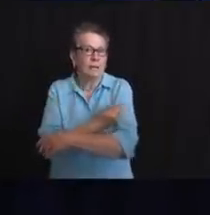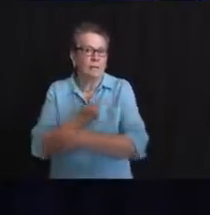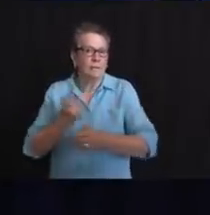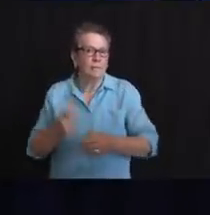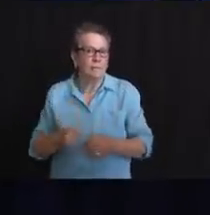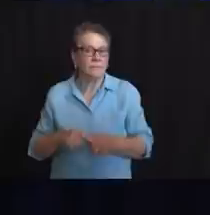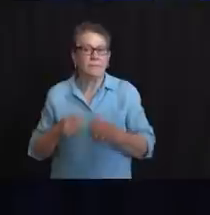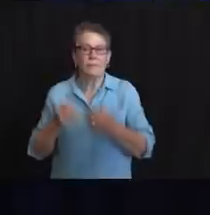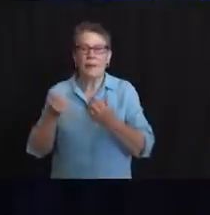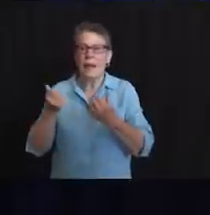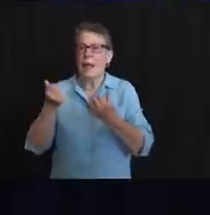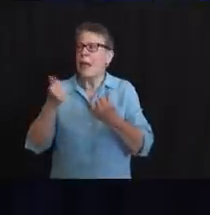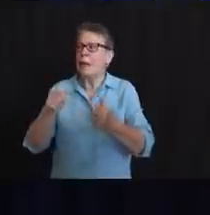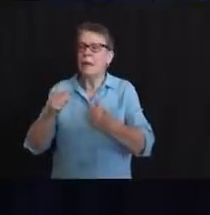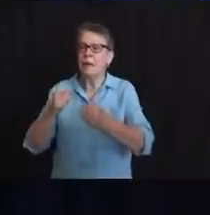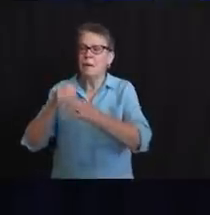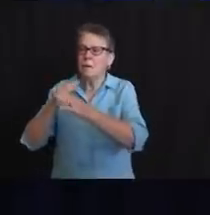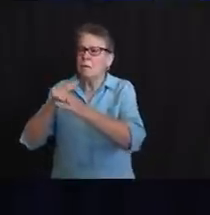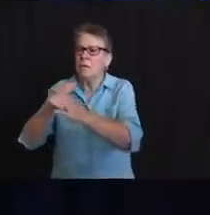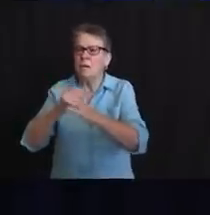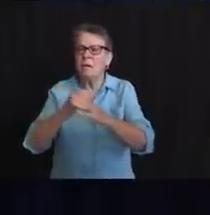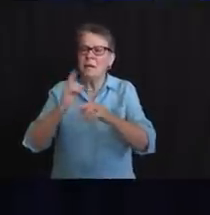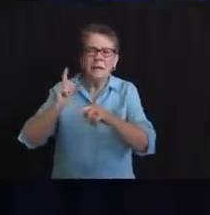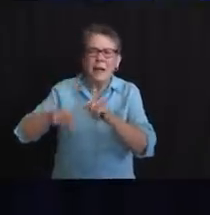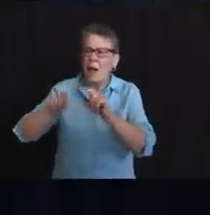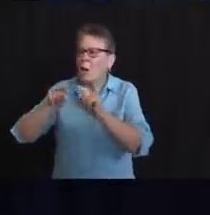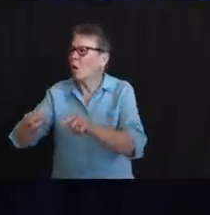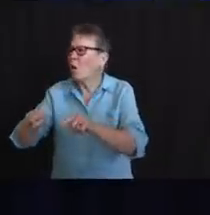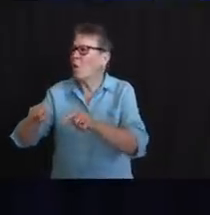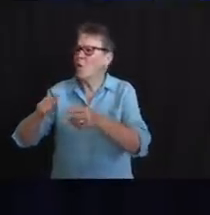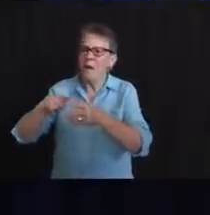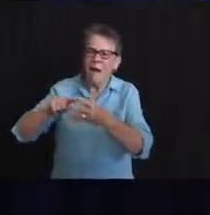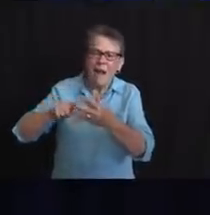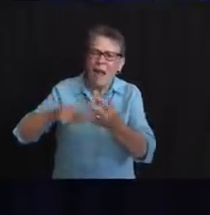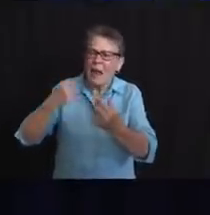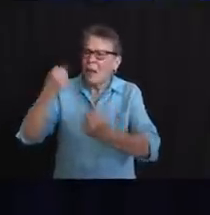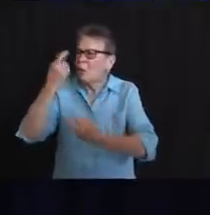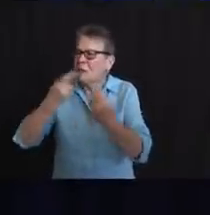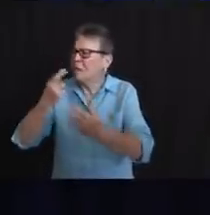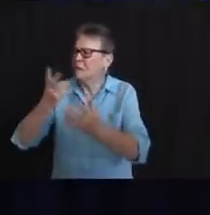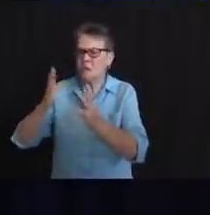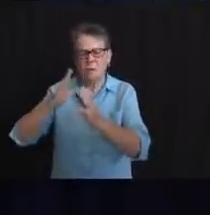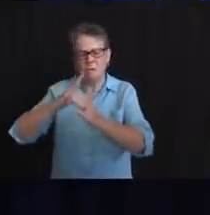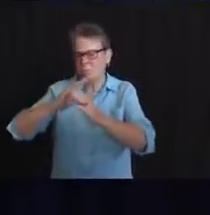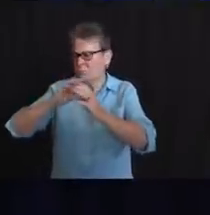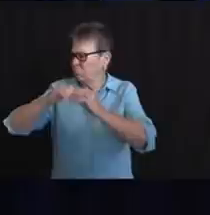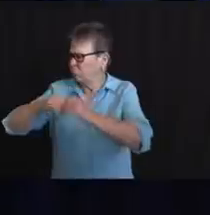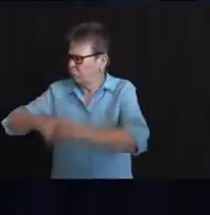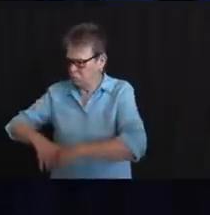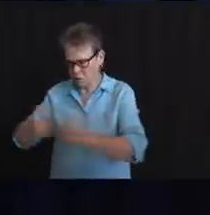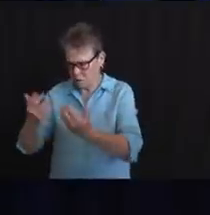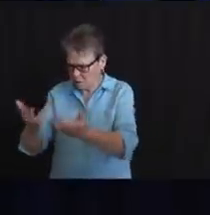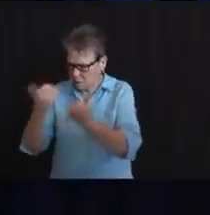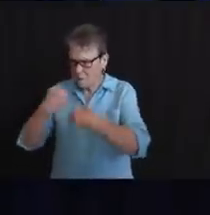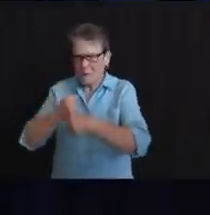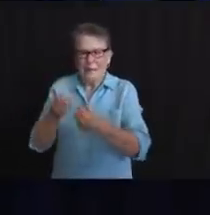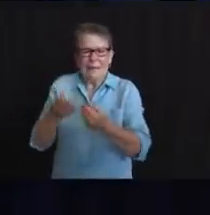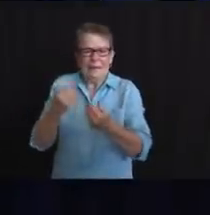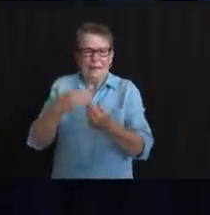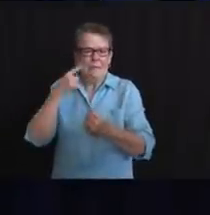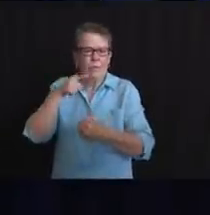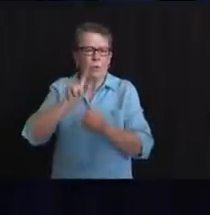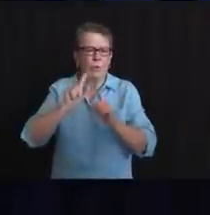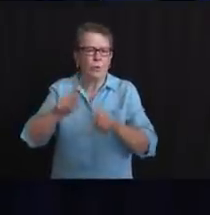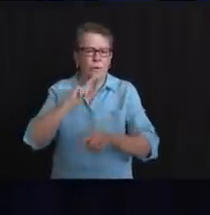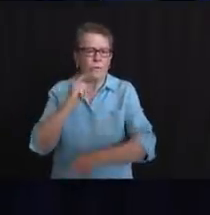vaccine. As more residents get vaccinated, we take another step forward to beating this virus. I'm happy